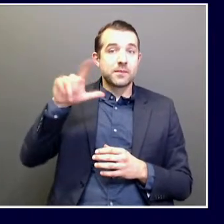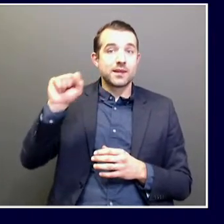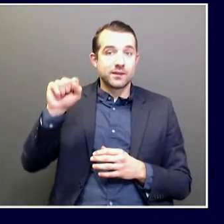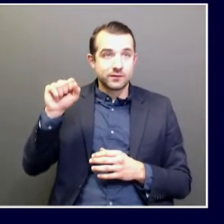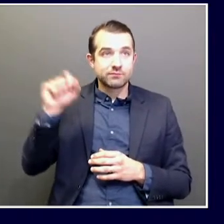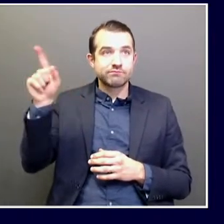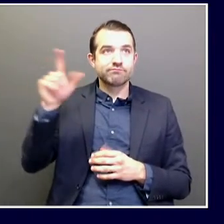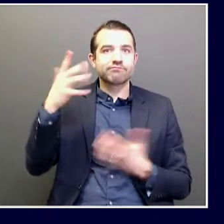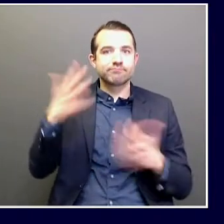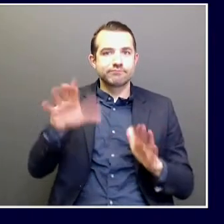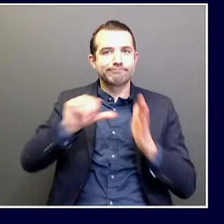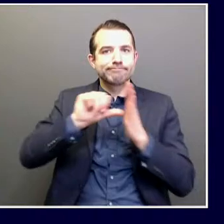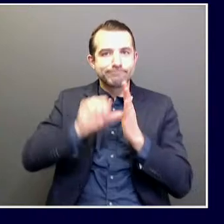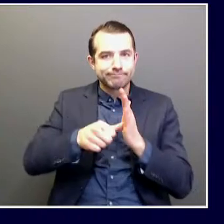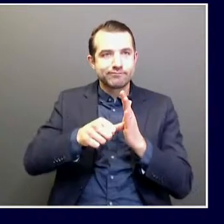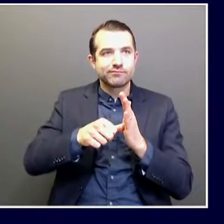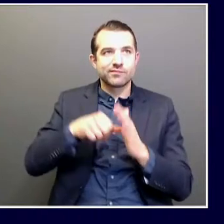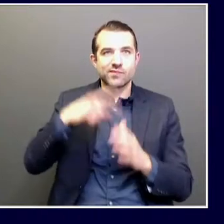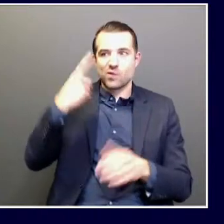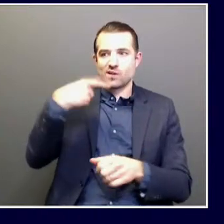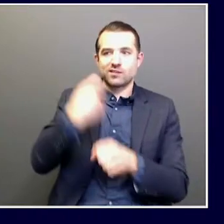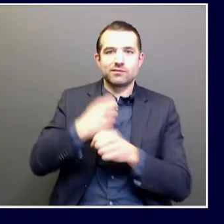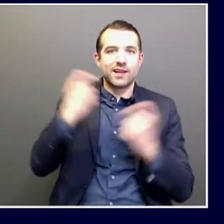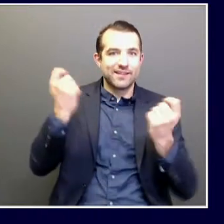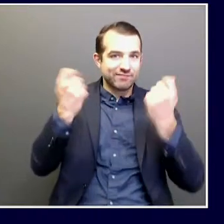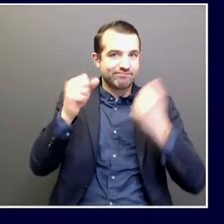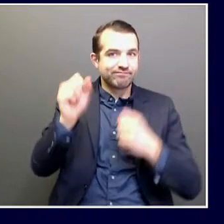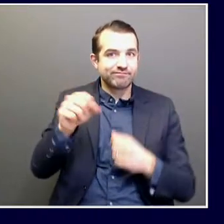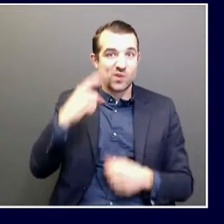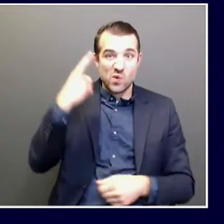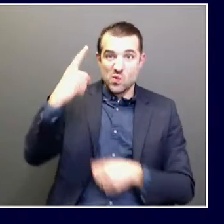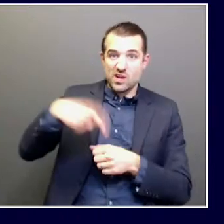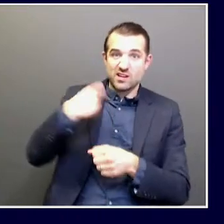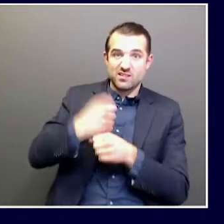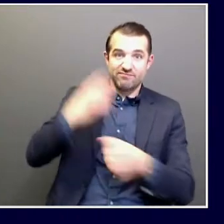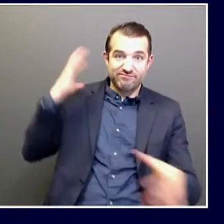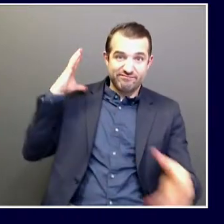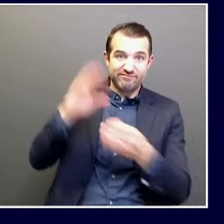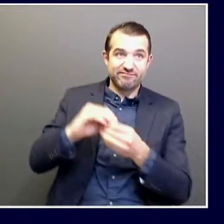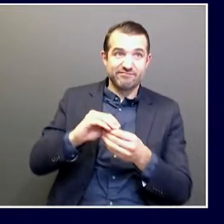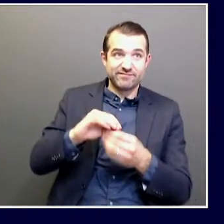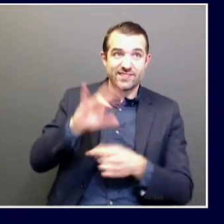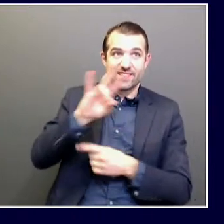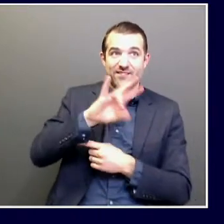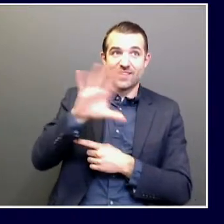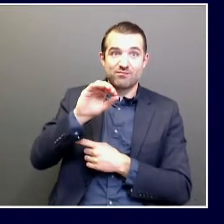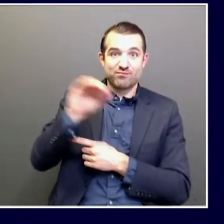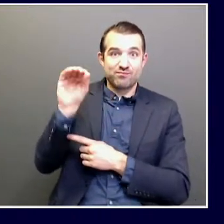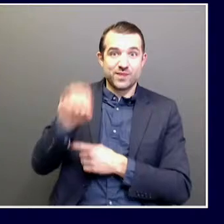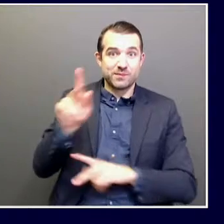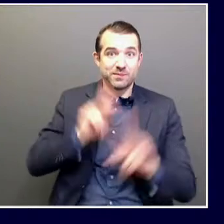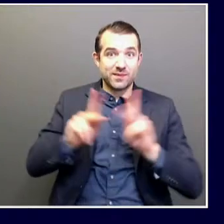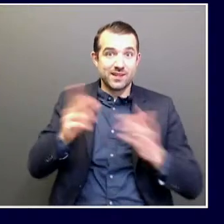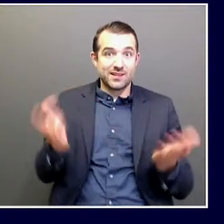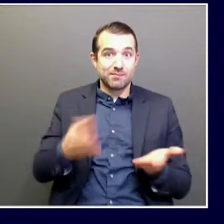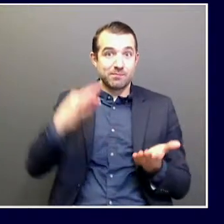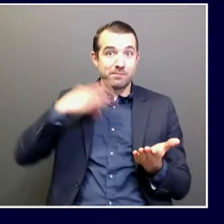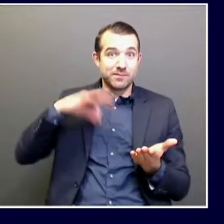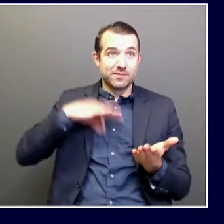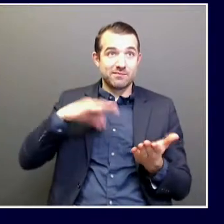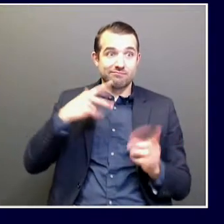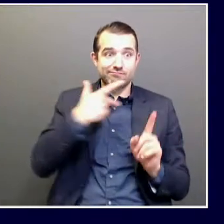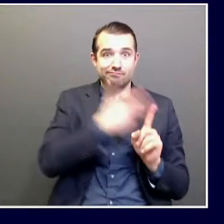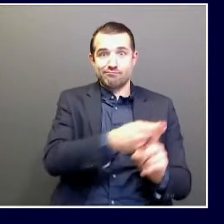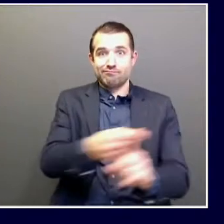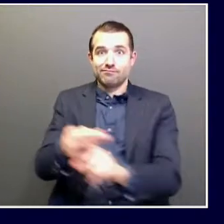have 75% of all Maine residents are fully vaccinated, and many more are on their way to be boosted, which is